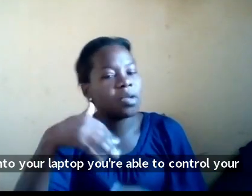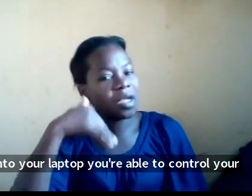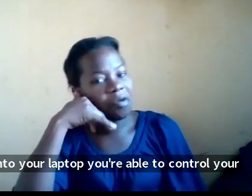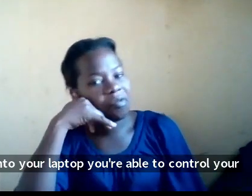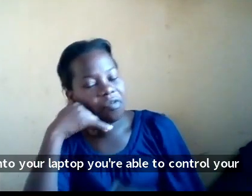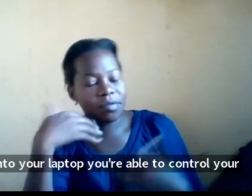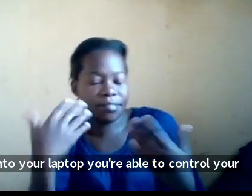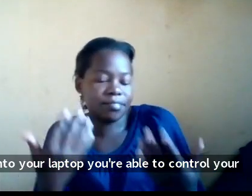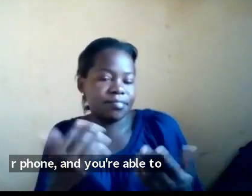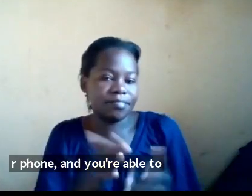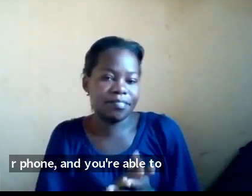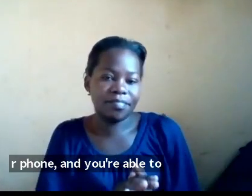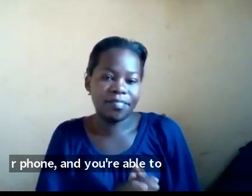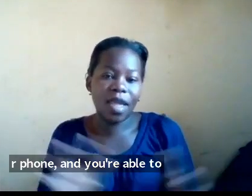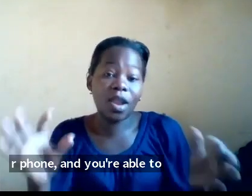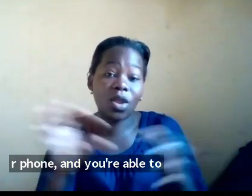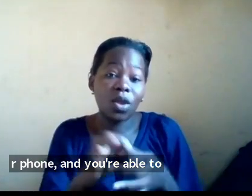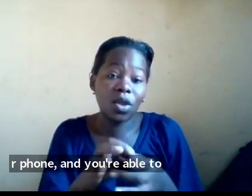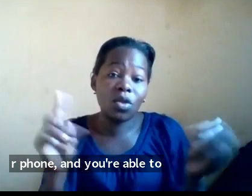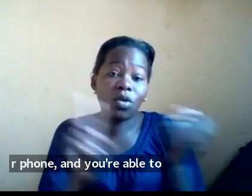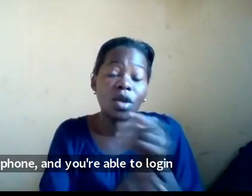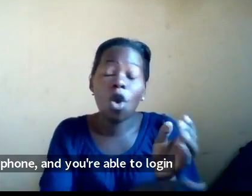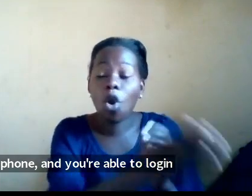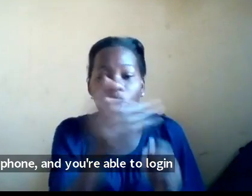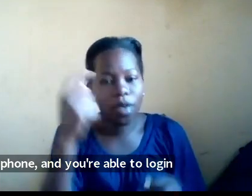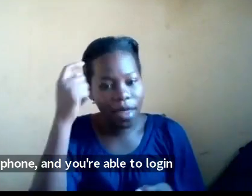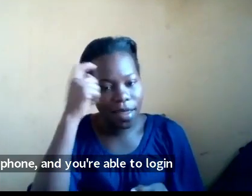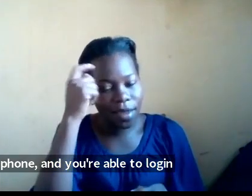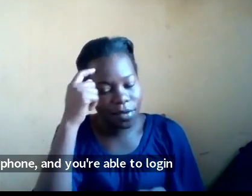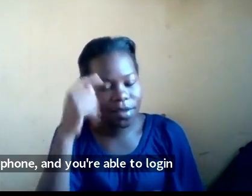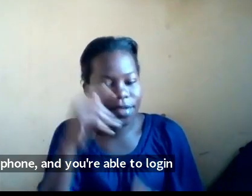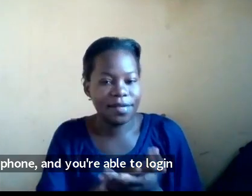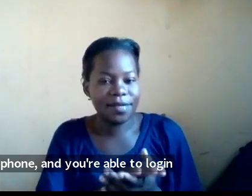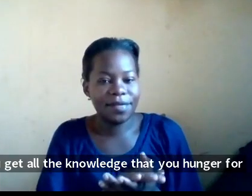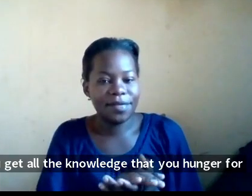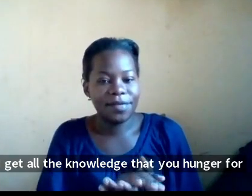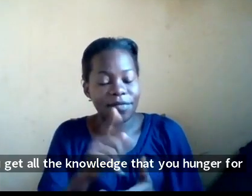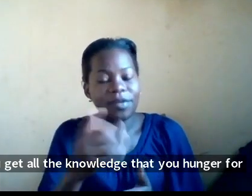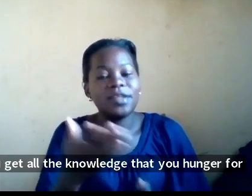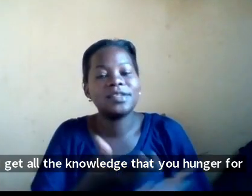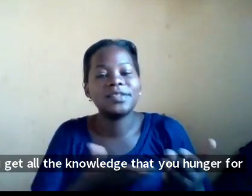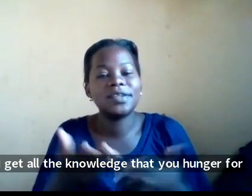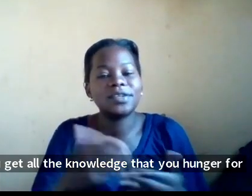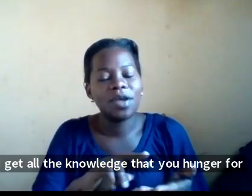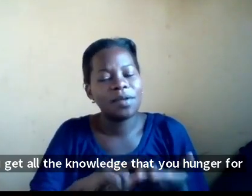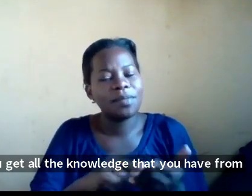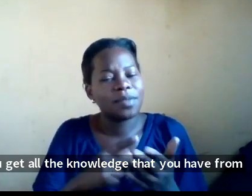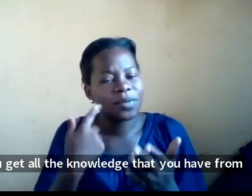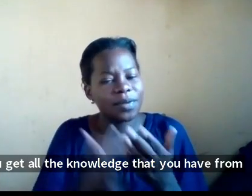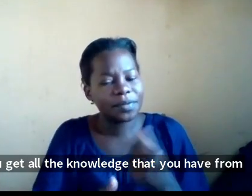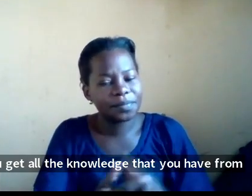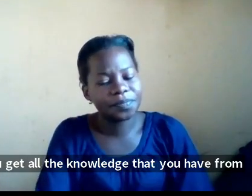in, and you get all the knowledge that you hunger from these sessions. So